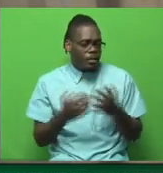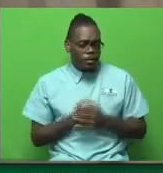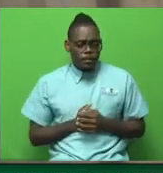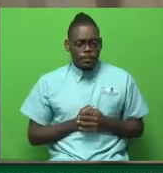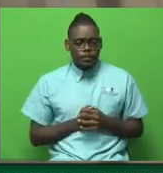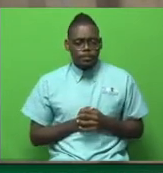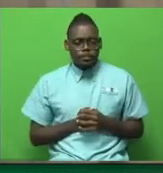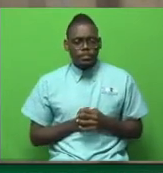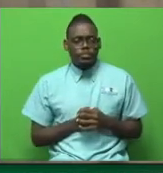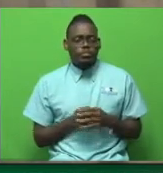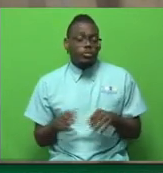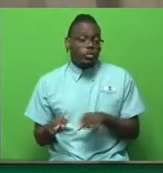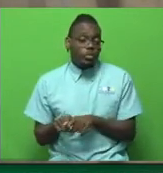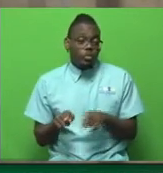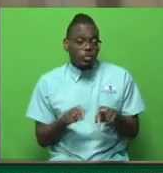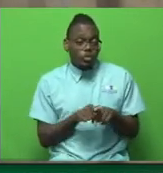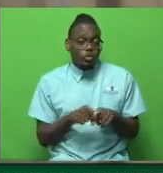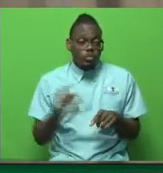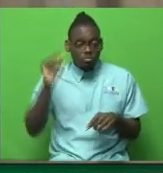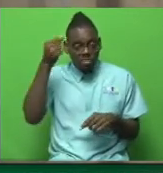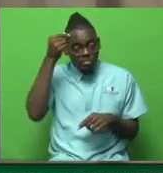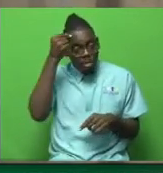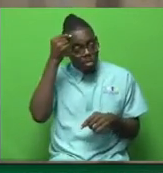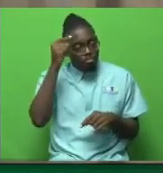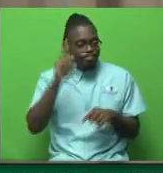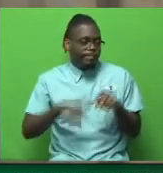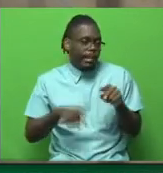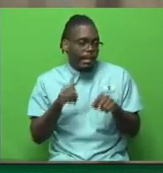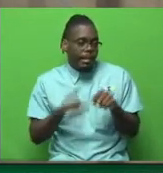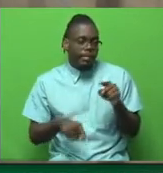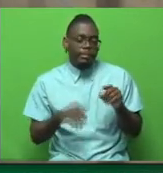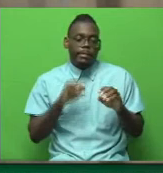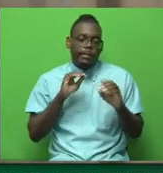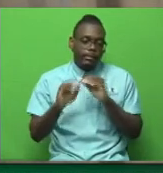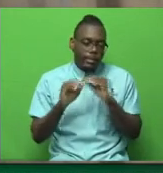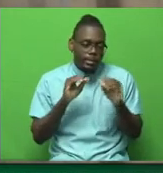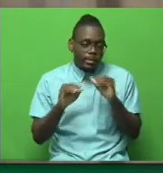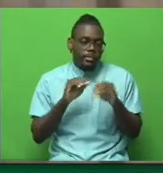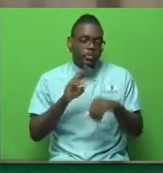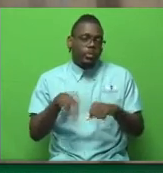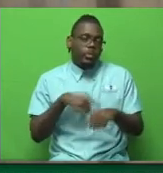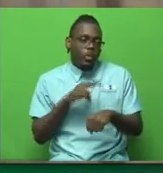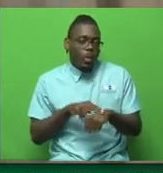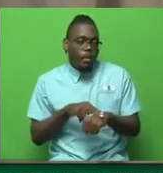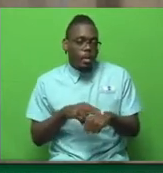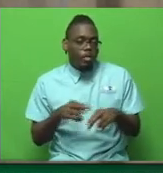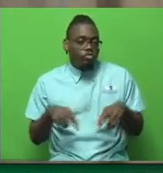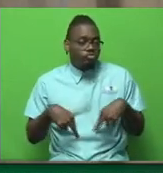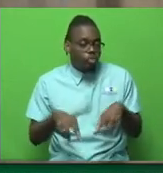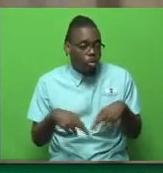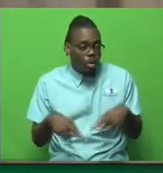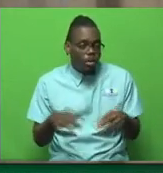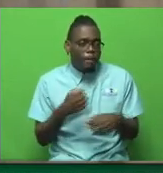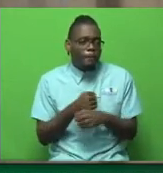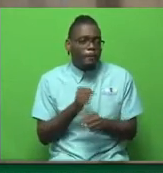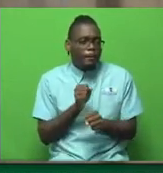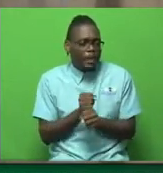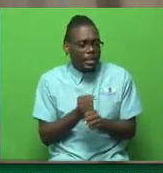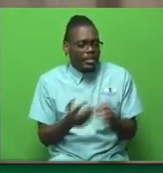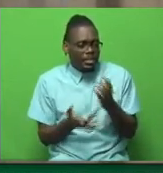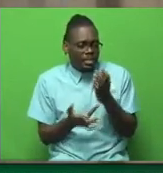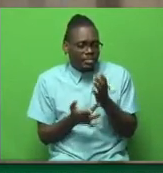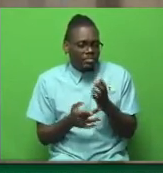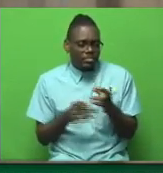struggling to maintain a regular roadway is going to put us on the digital Highway excuse me if I am a little bit mistrustful